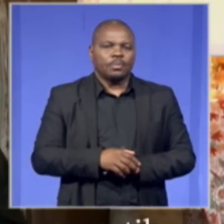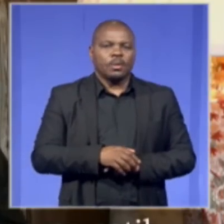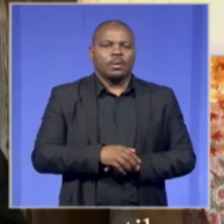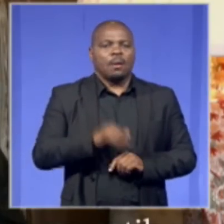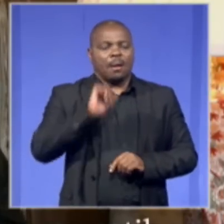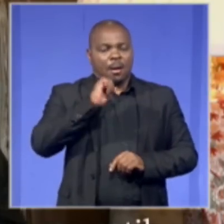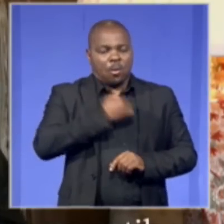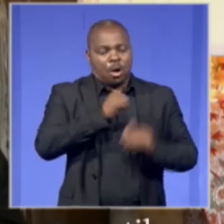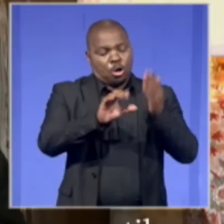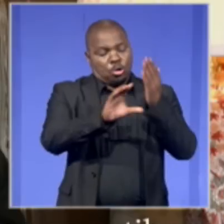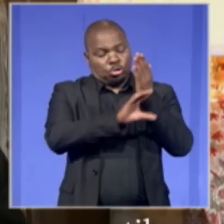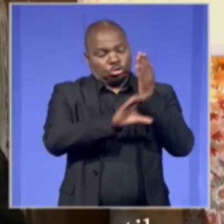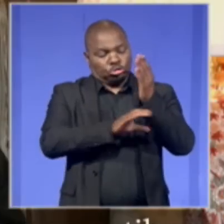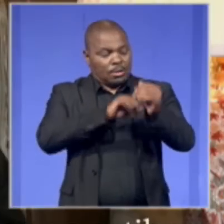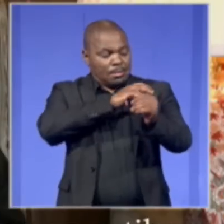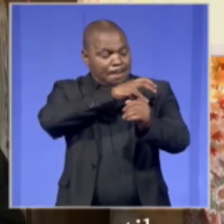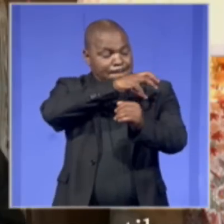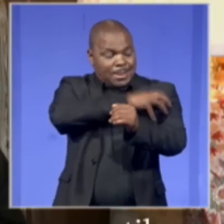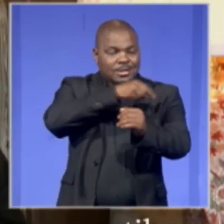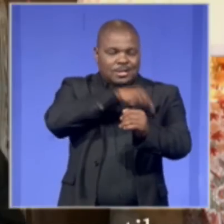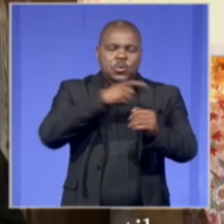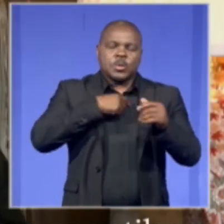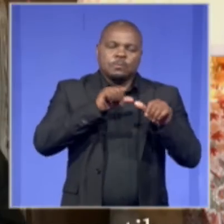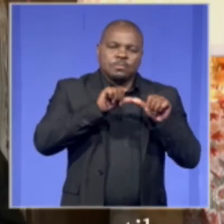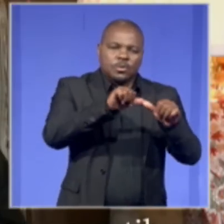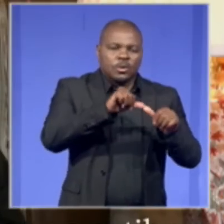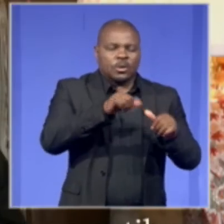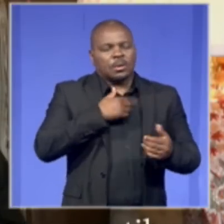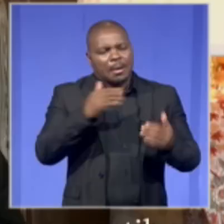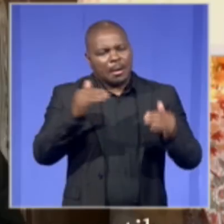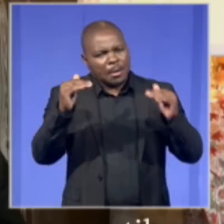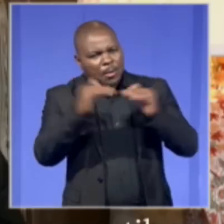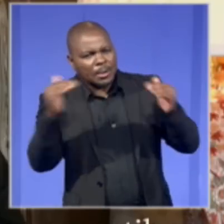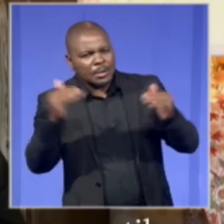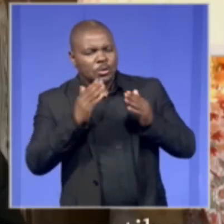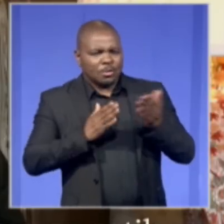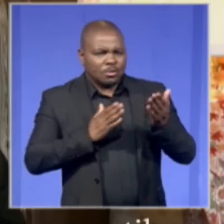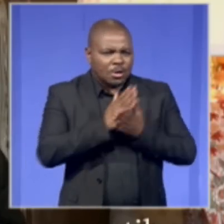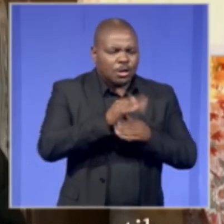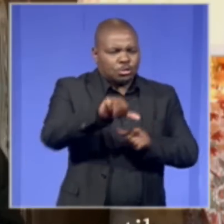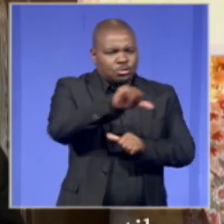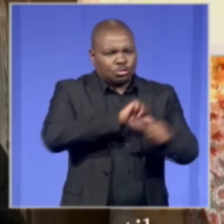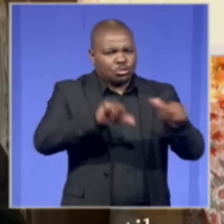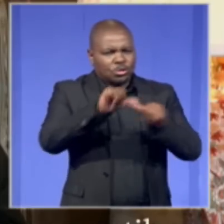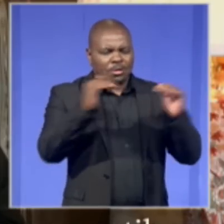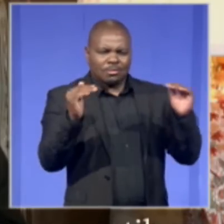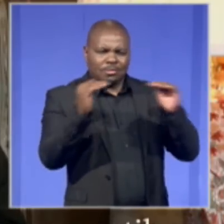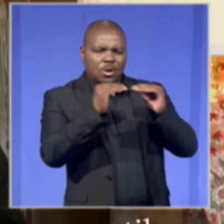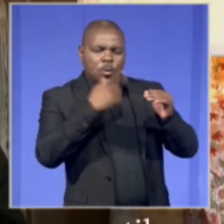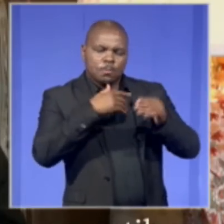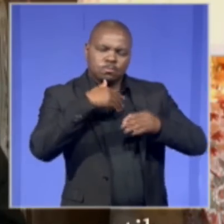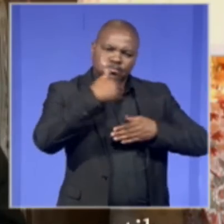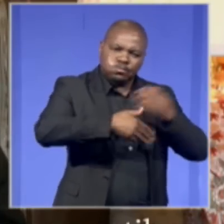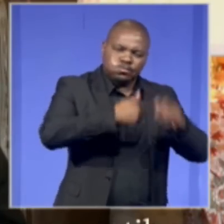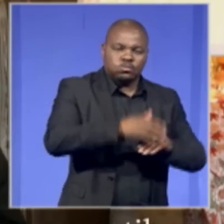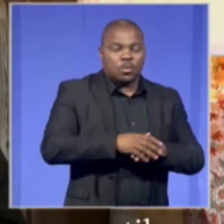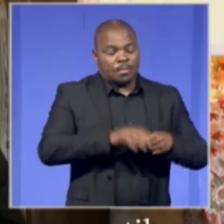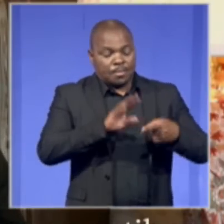mandate of upholding equality, human rights, and social justice. We signed into